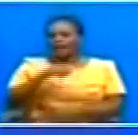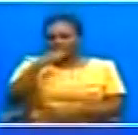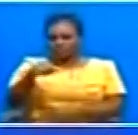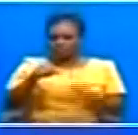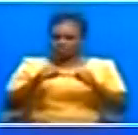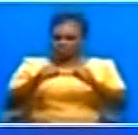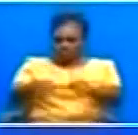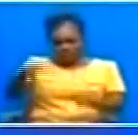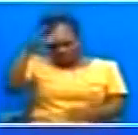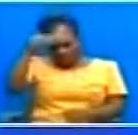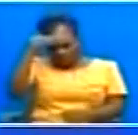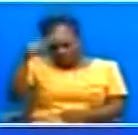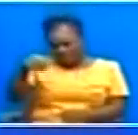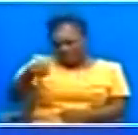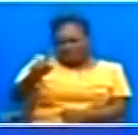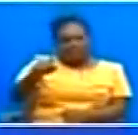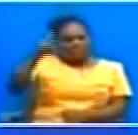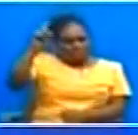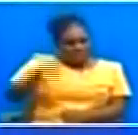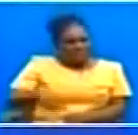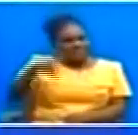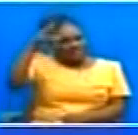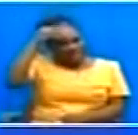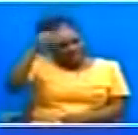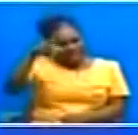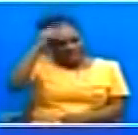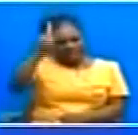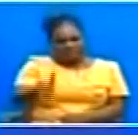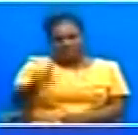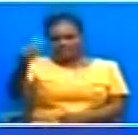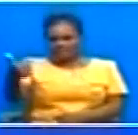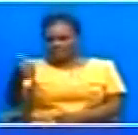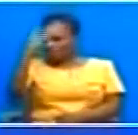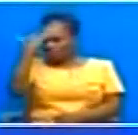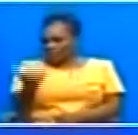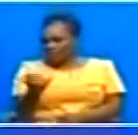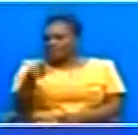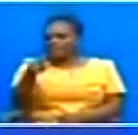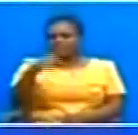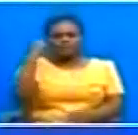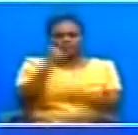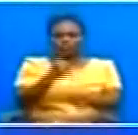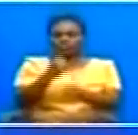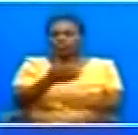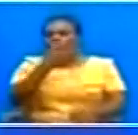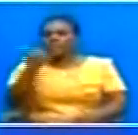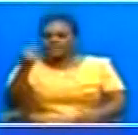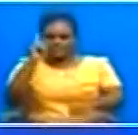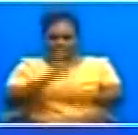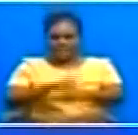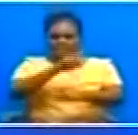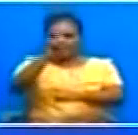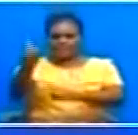are continuing their education, they have to learn from each other to ensure that they do their best come the